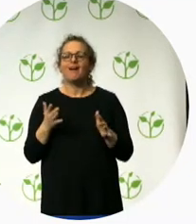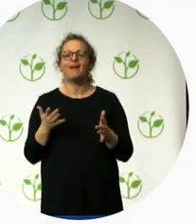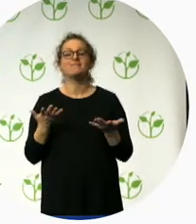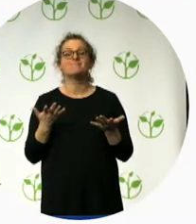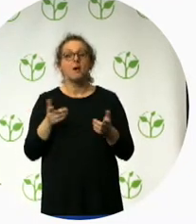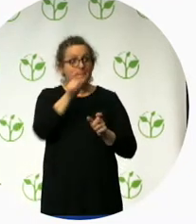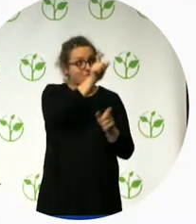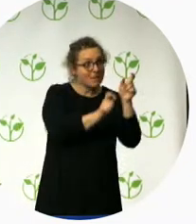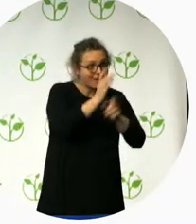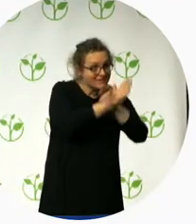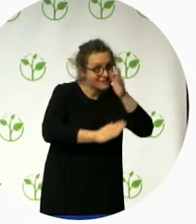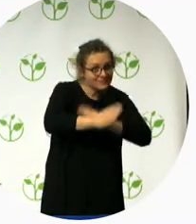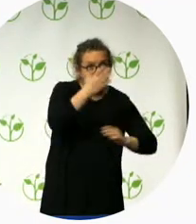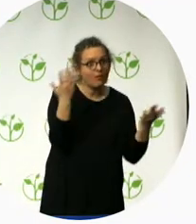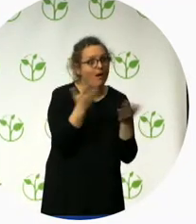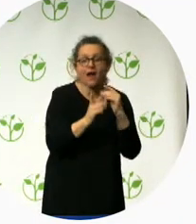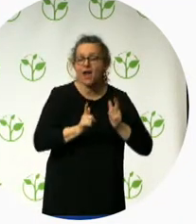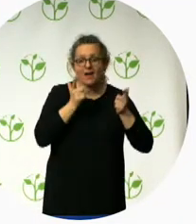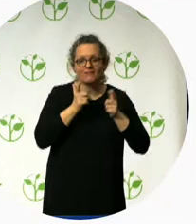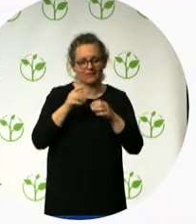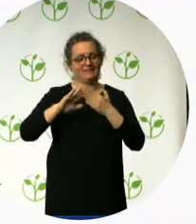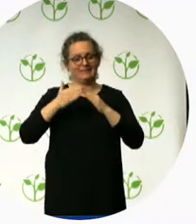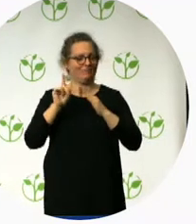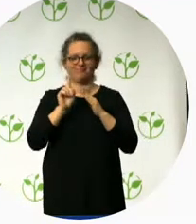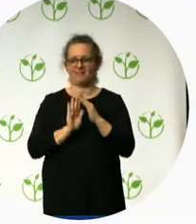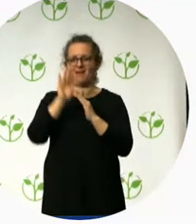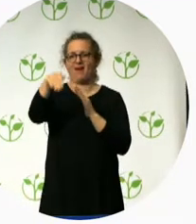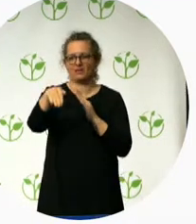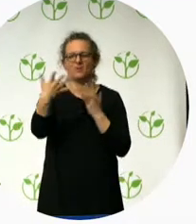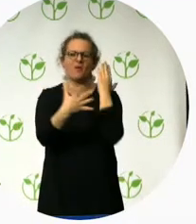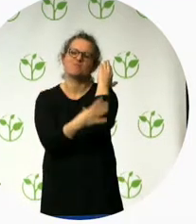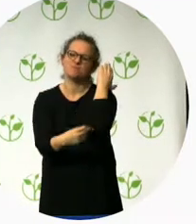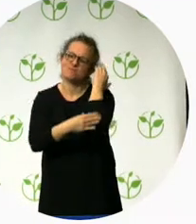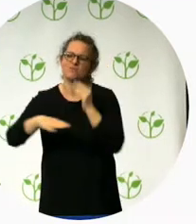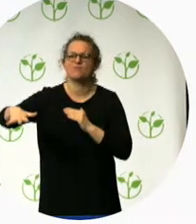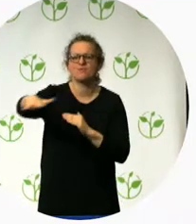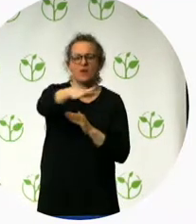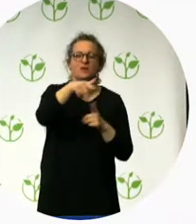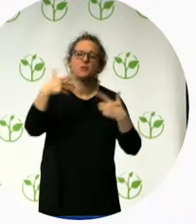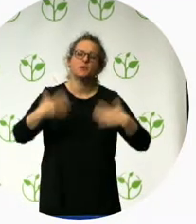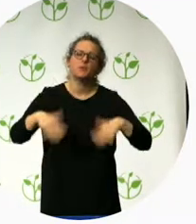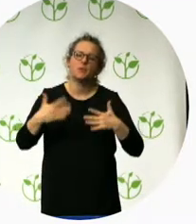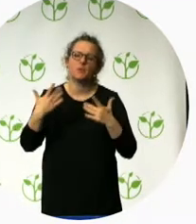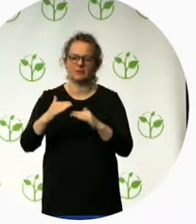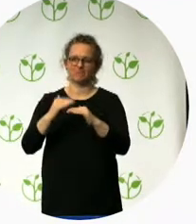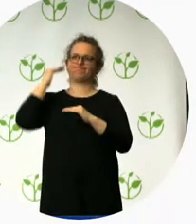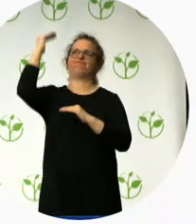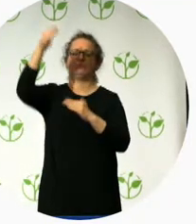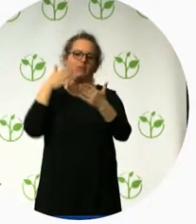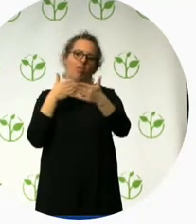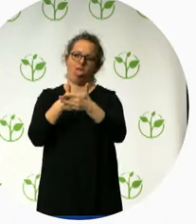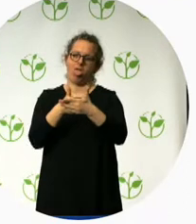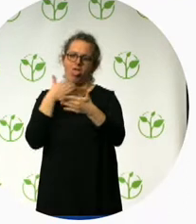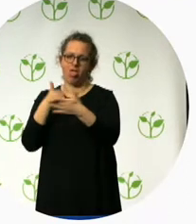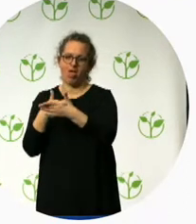deprivation and rural inaccessibility, lack of access to basic services. So